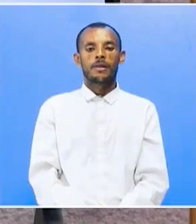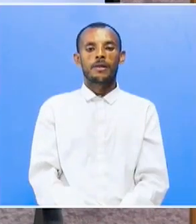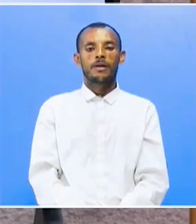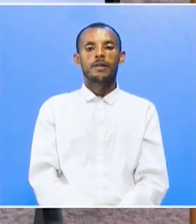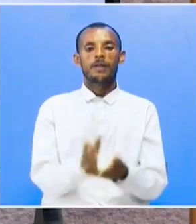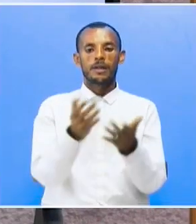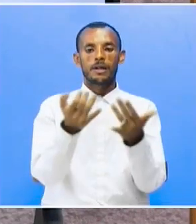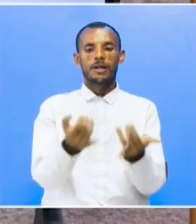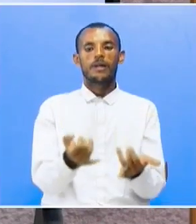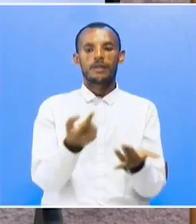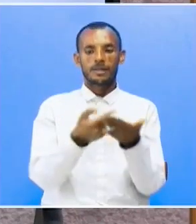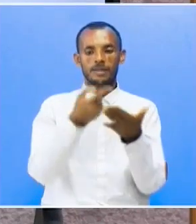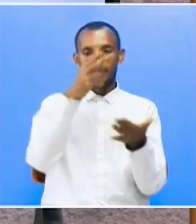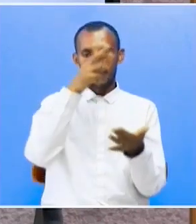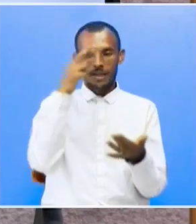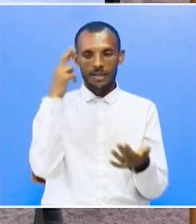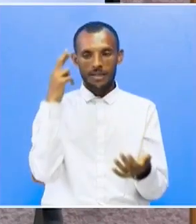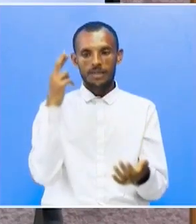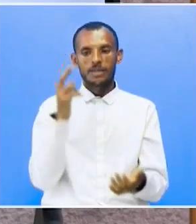Now, in this case,